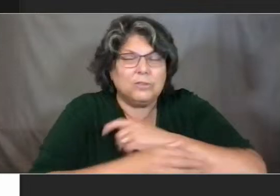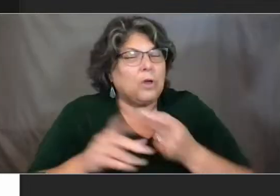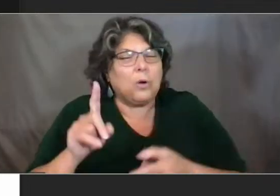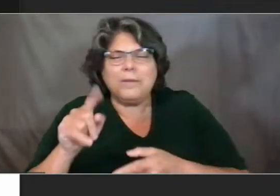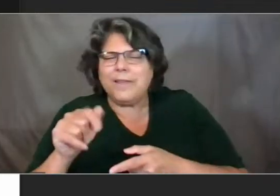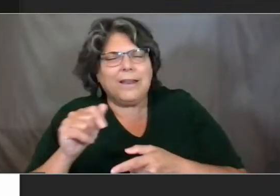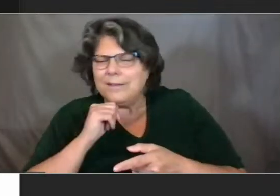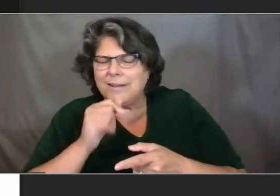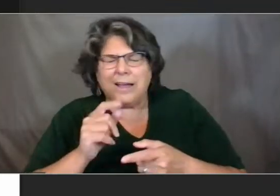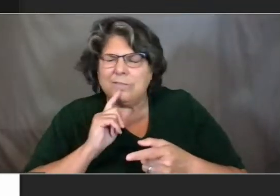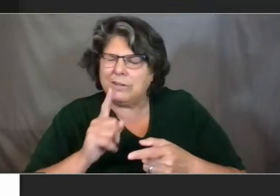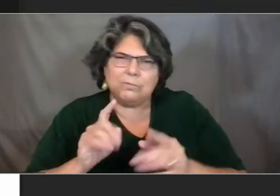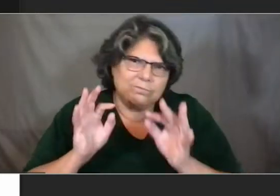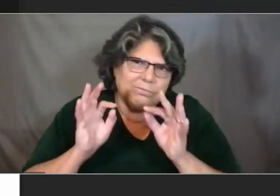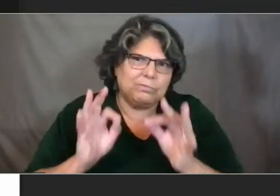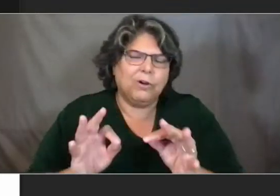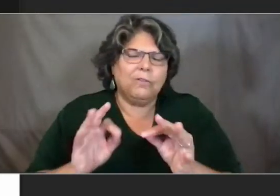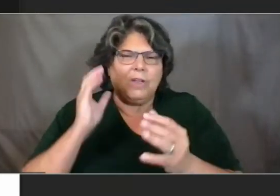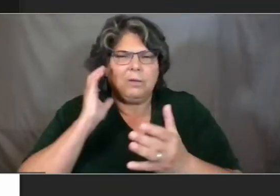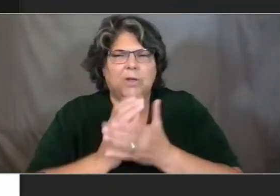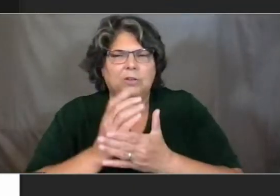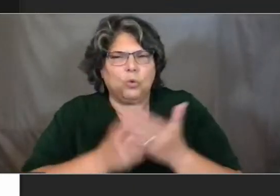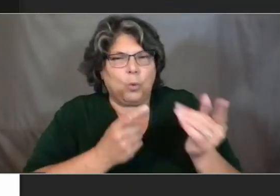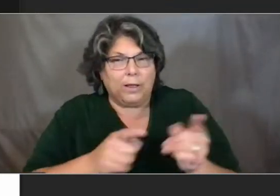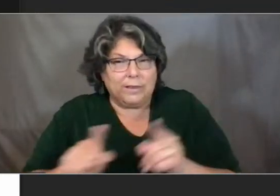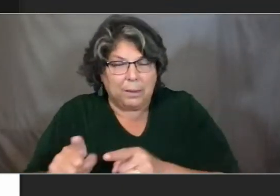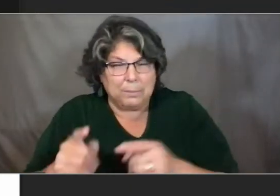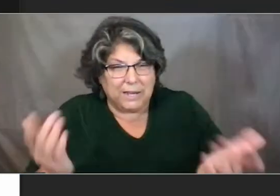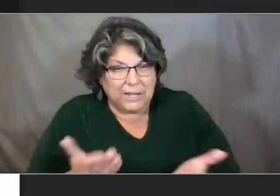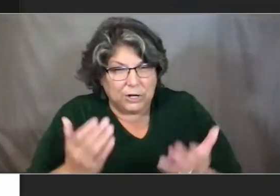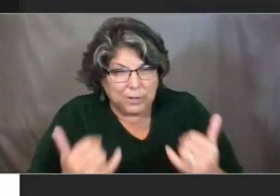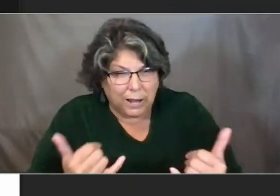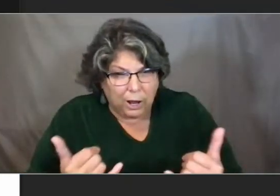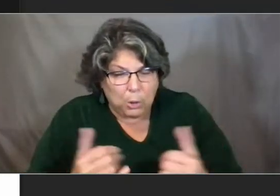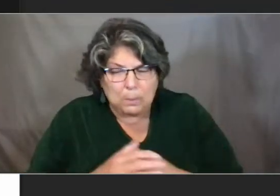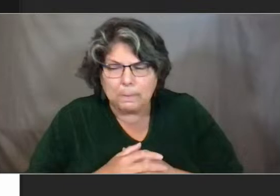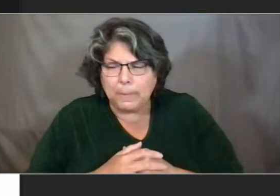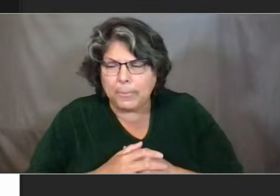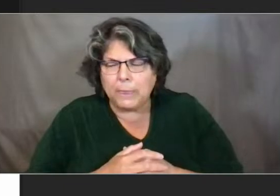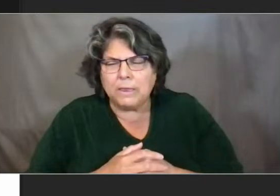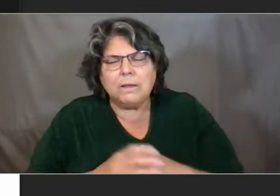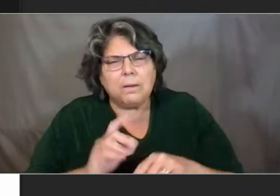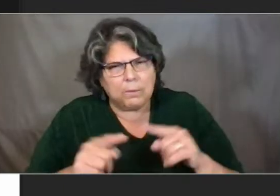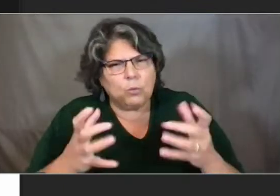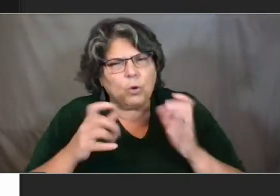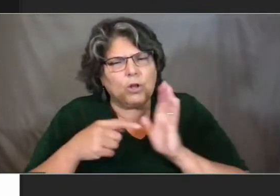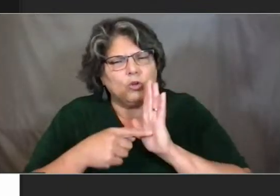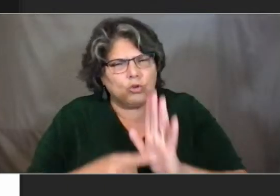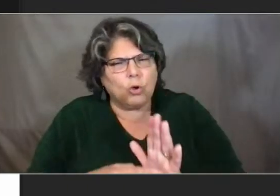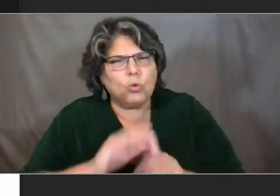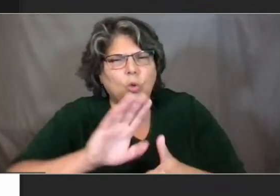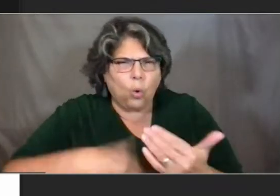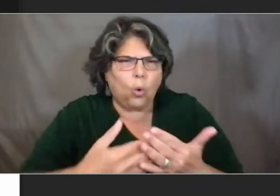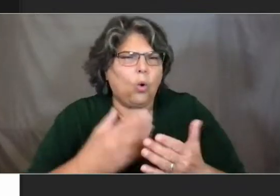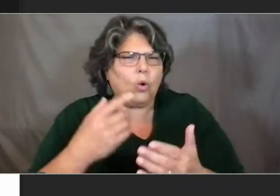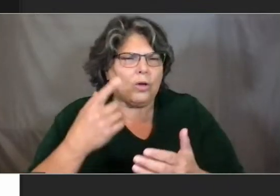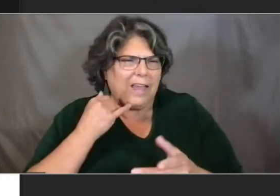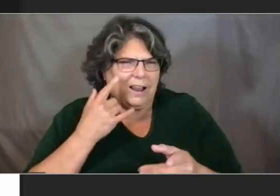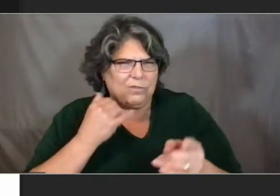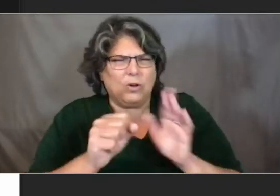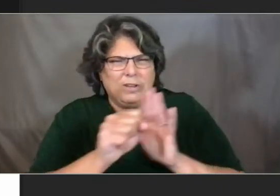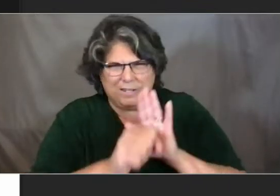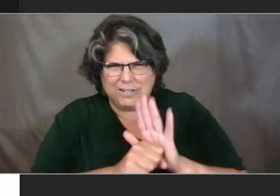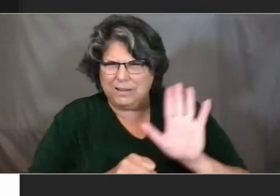of what's happening here at this point in time. So that's kind of why we're showing that state of California data, because that's